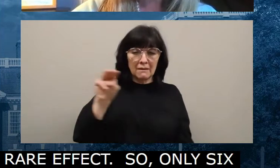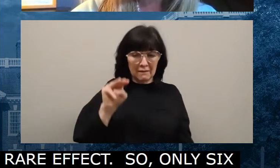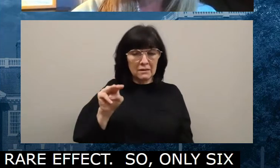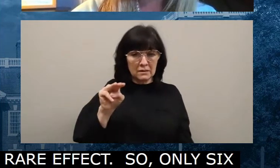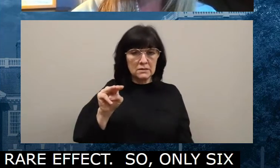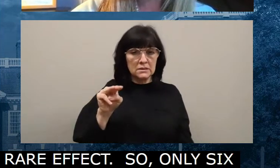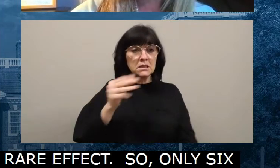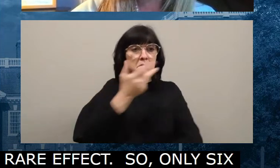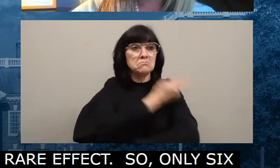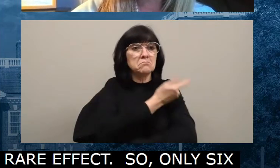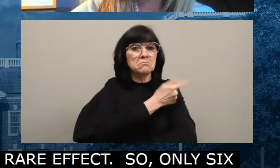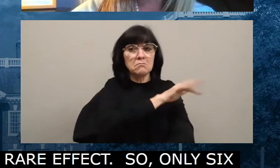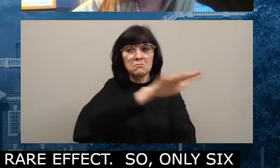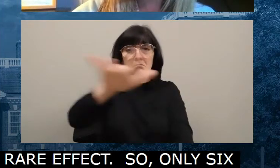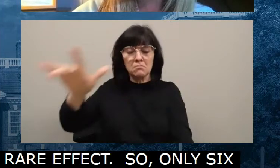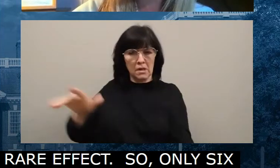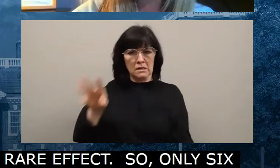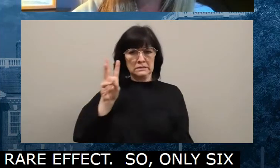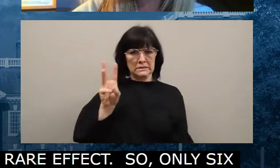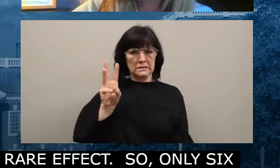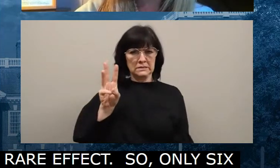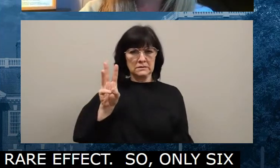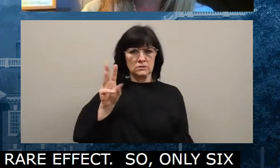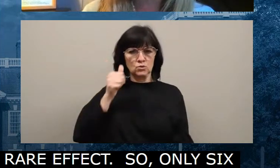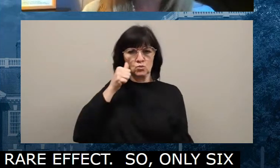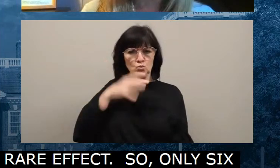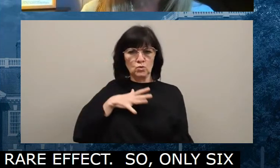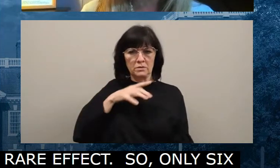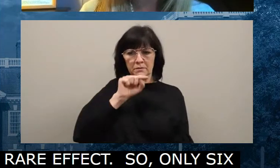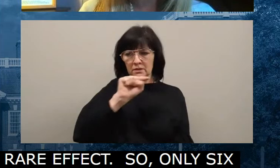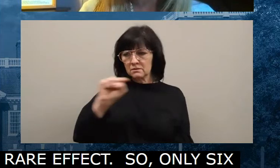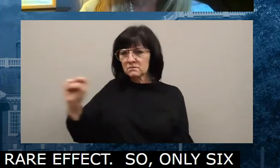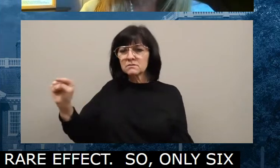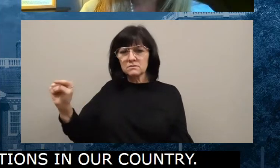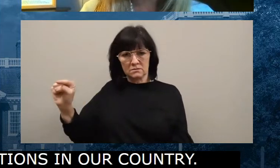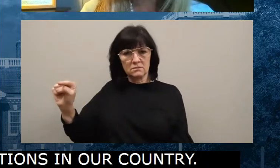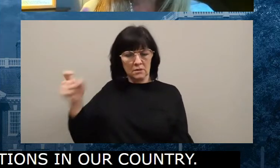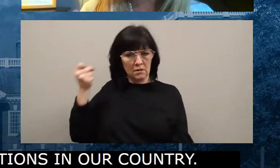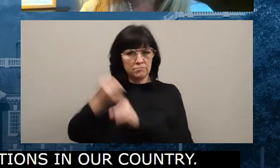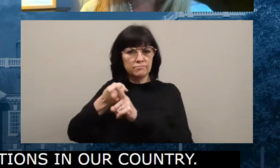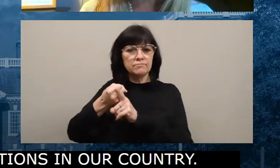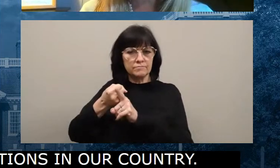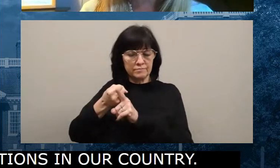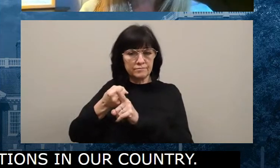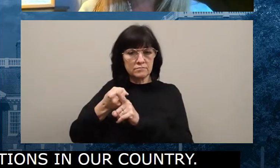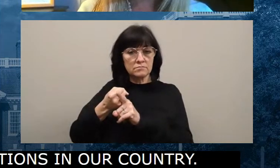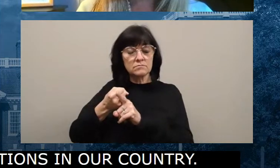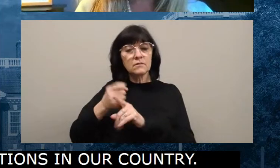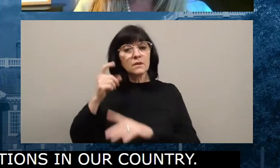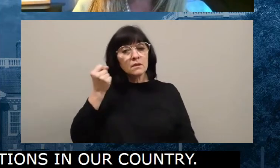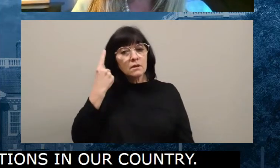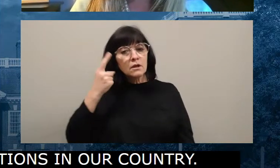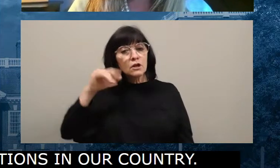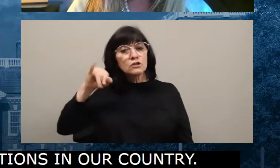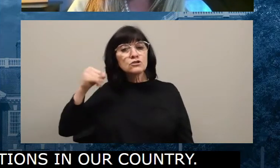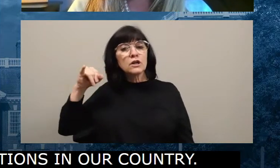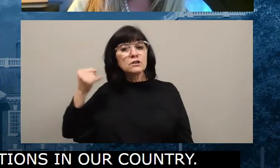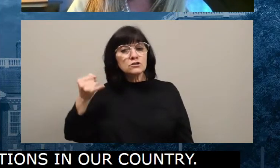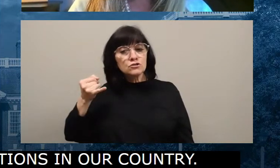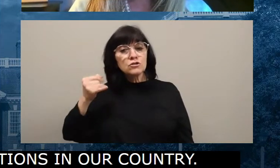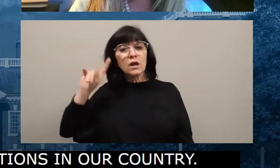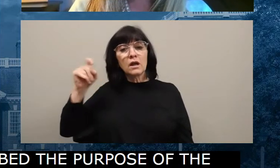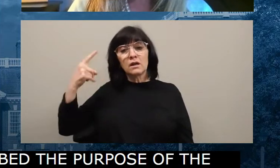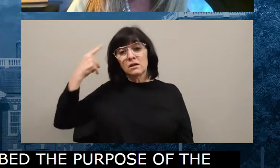the FDA acting director this morning described the purpose of the pause as alerting the public and the medical community to